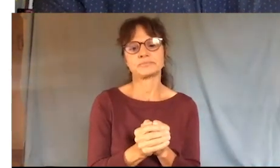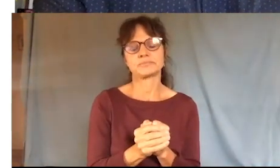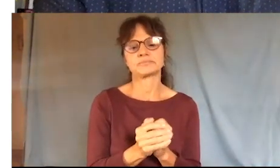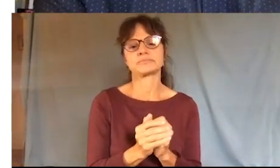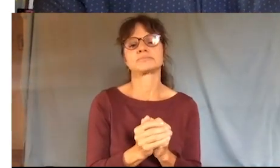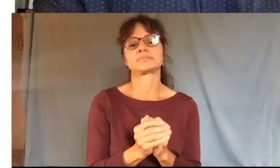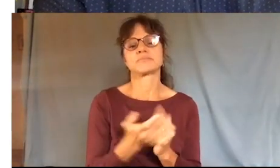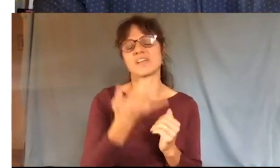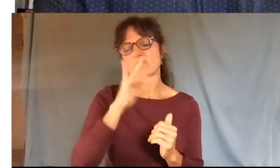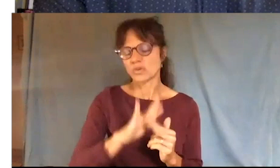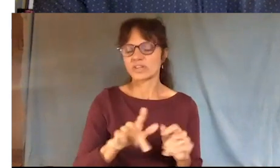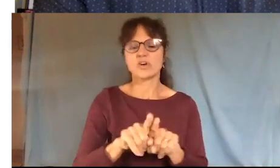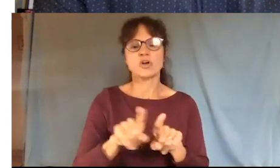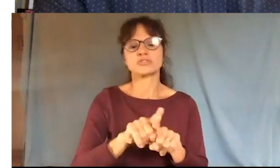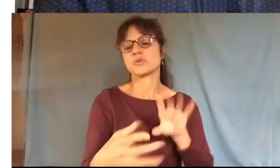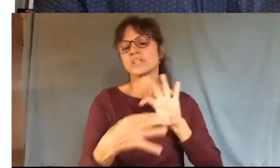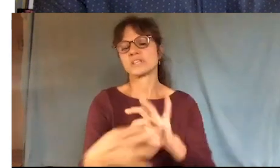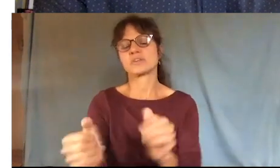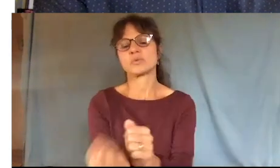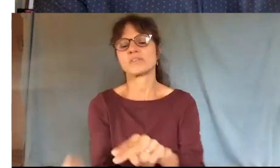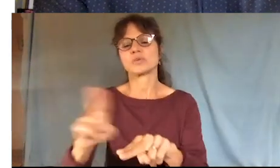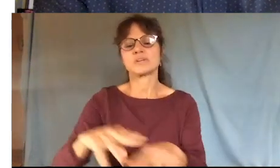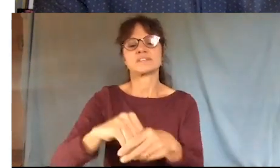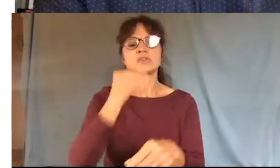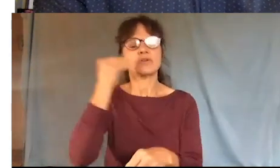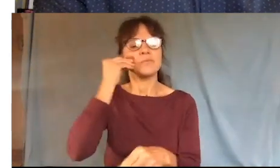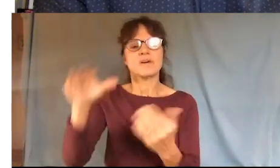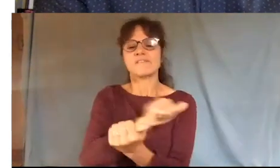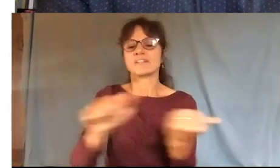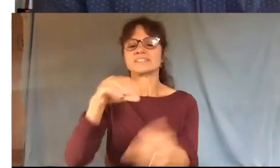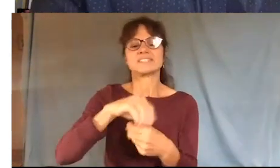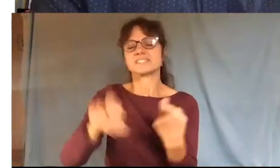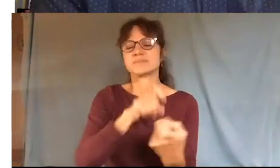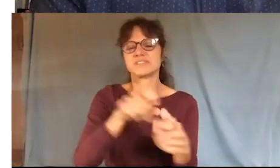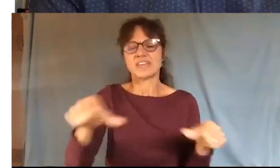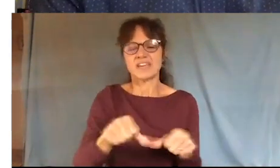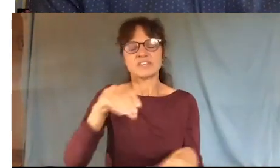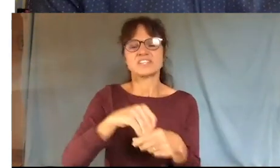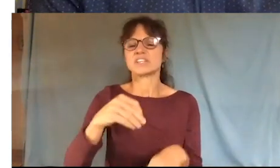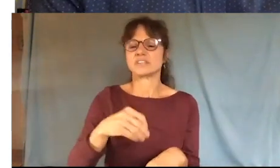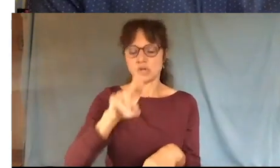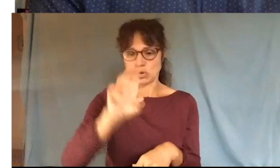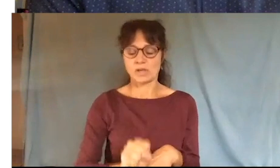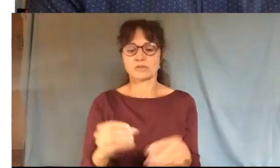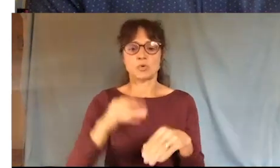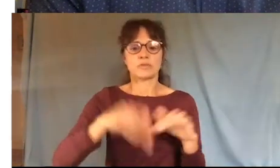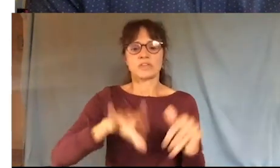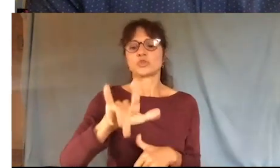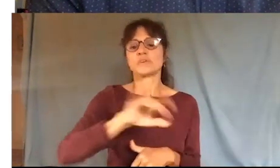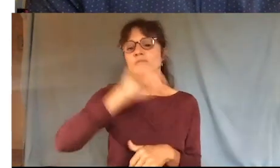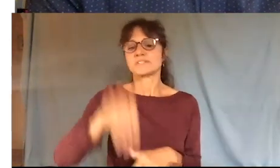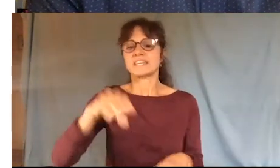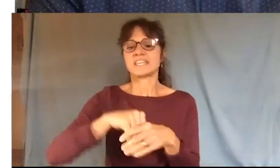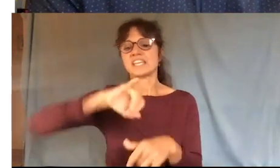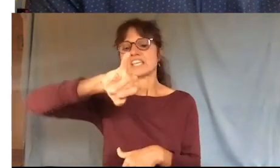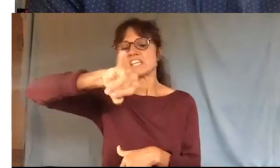And unfortunately, this is also associated with an increase in domestic violence in specific areas in the US. So for instance, over 25% in